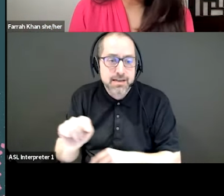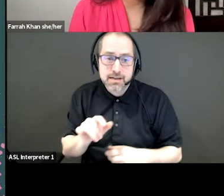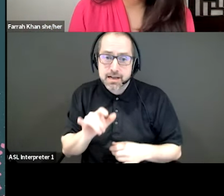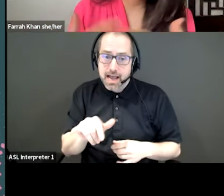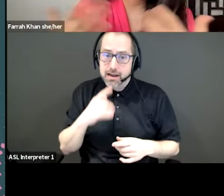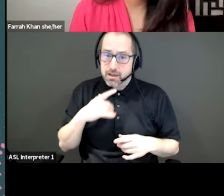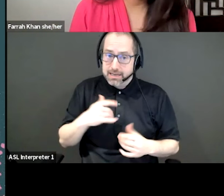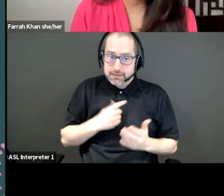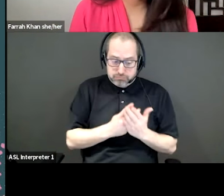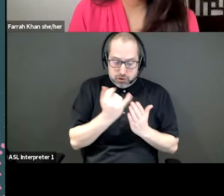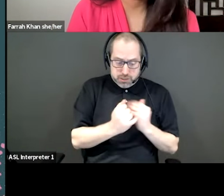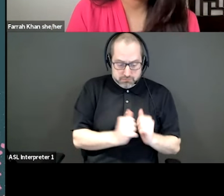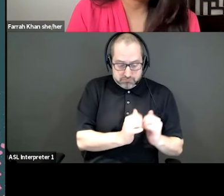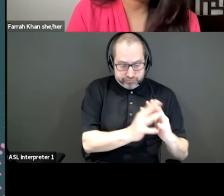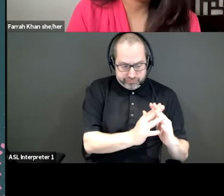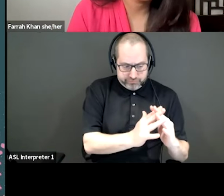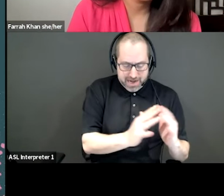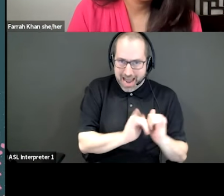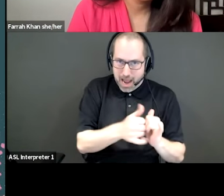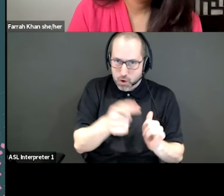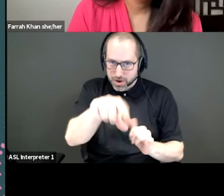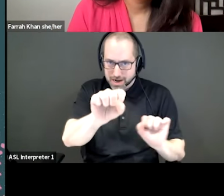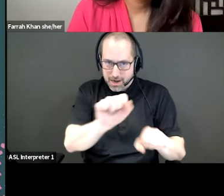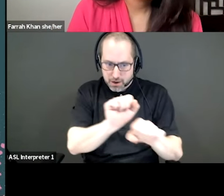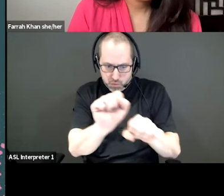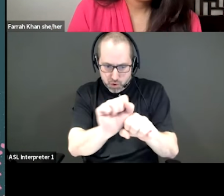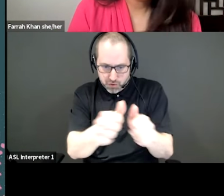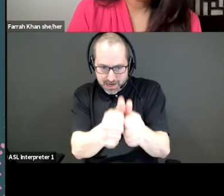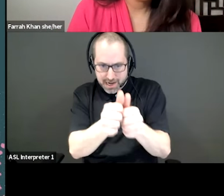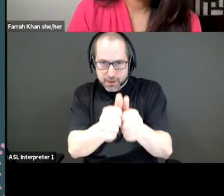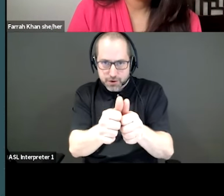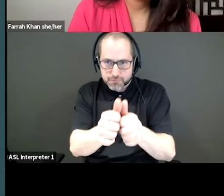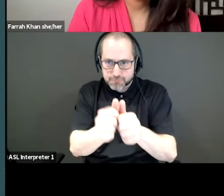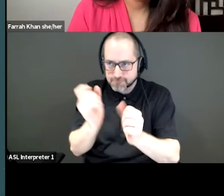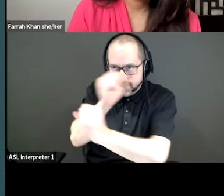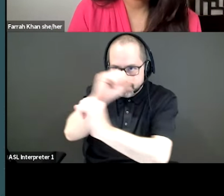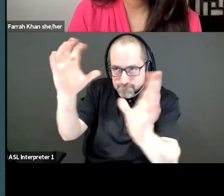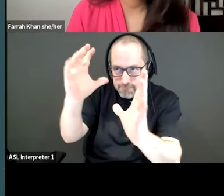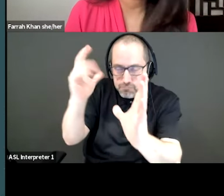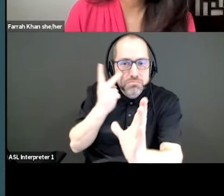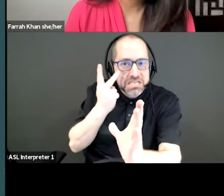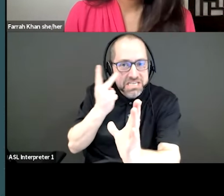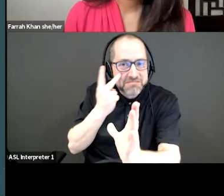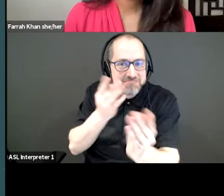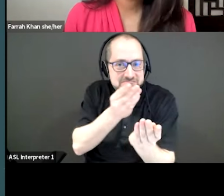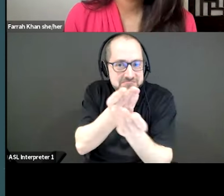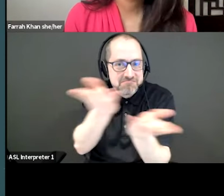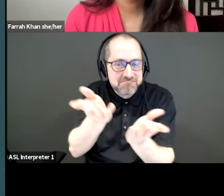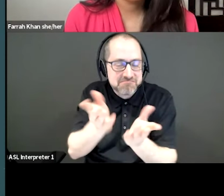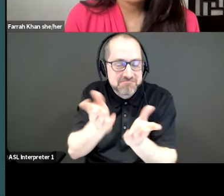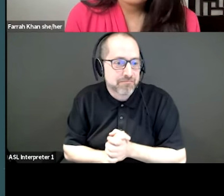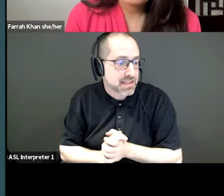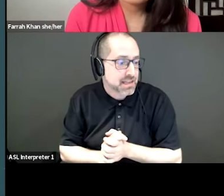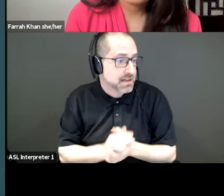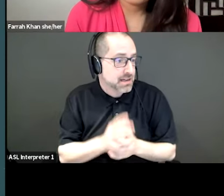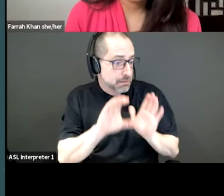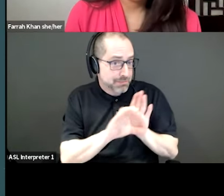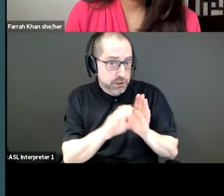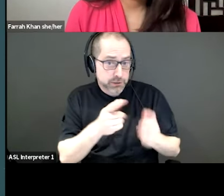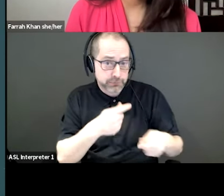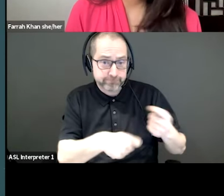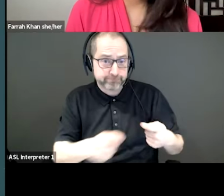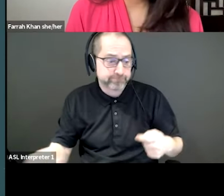all of you and kind of see how this can look together. So hopefully I can change my slides. Yeah, and so I also